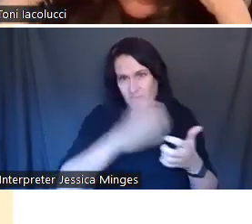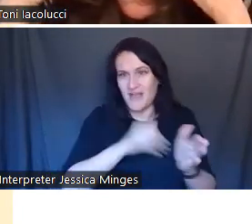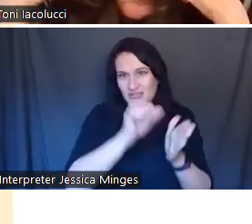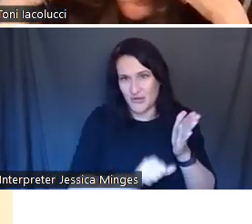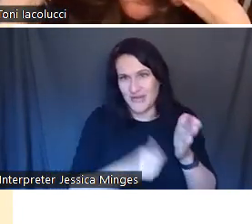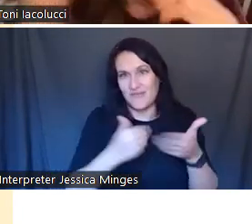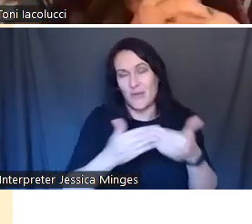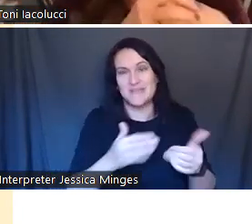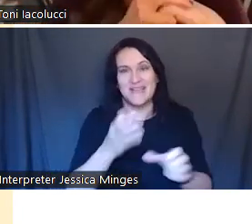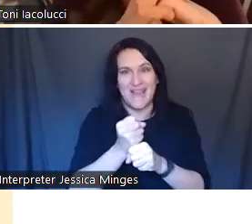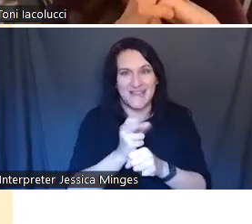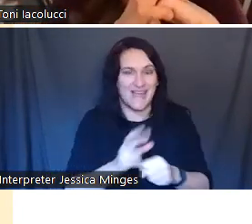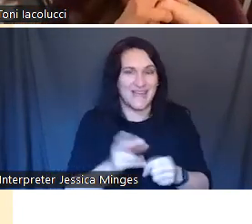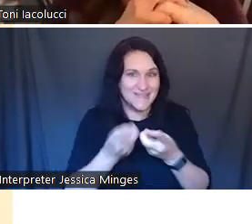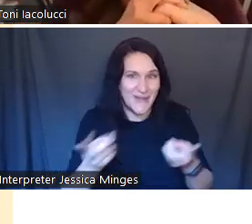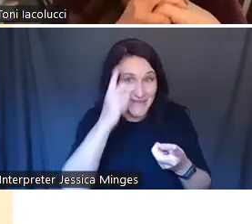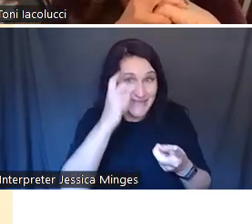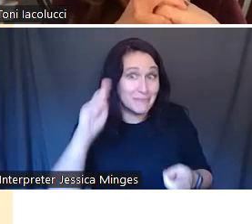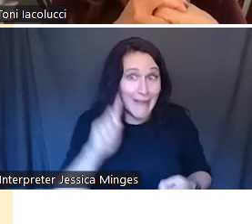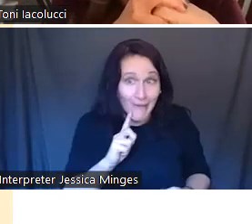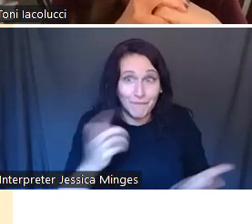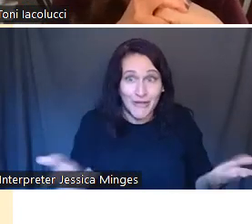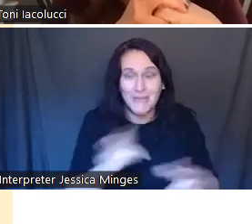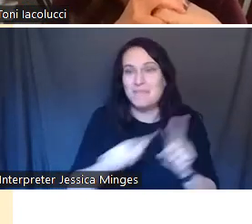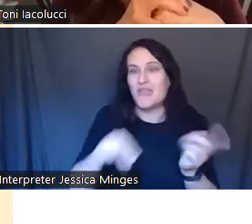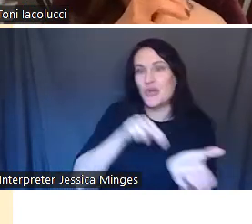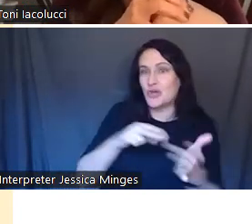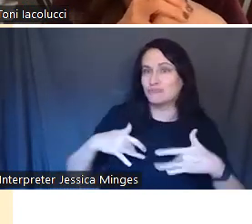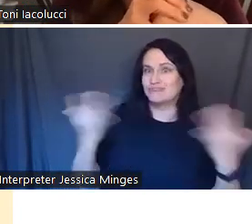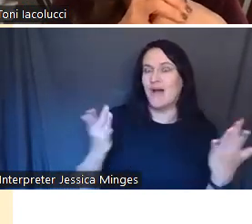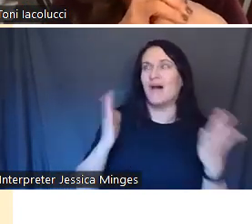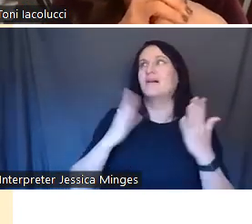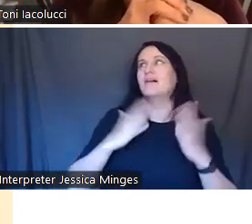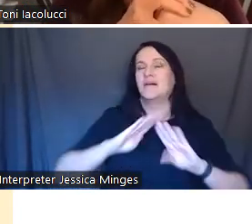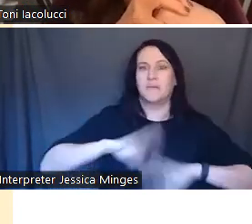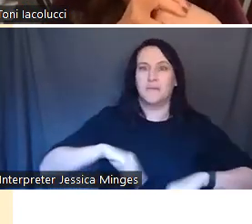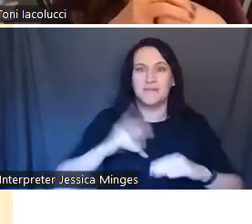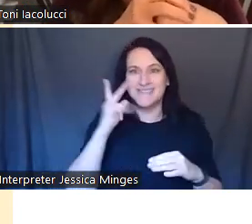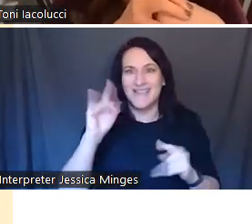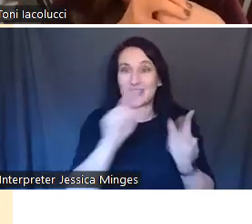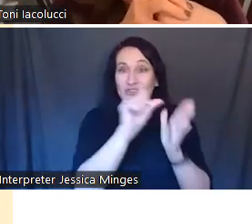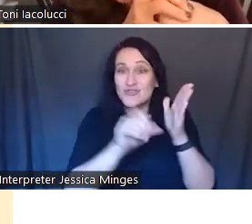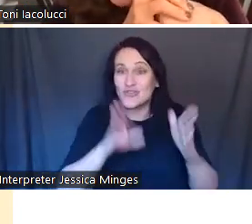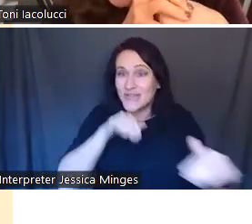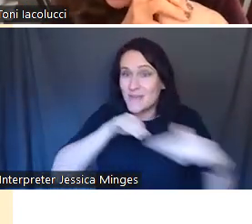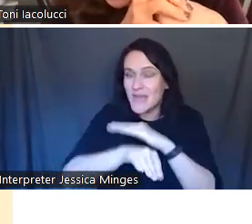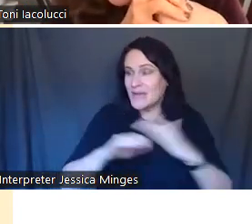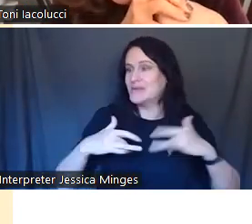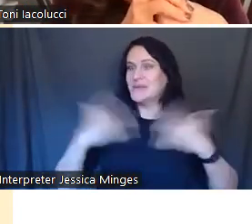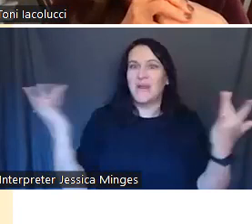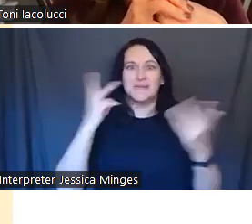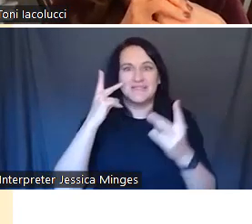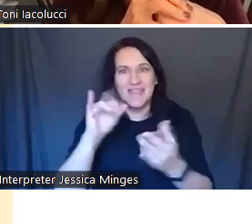because I was deaf. But the nurse was thrilled to see it. My surgeon came in beforehand, and he was thrilled to see